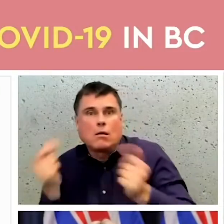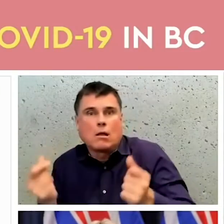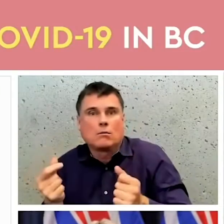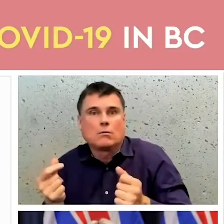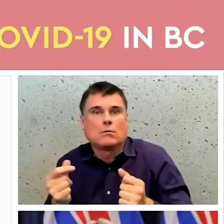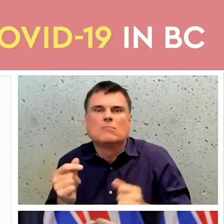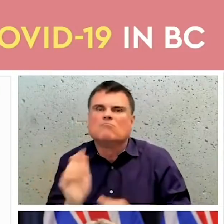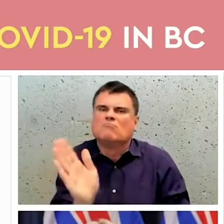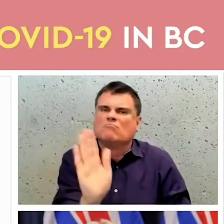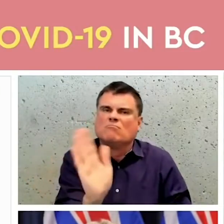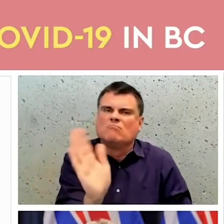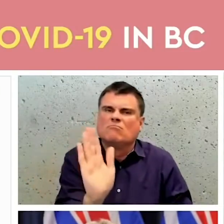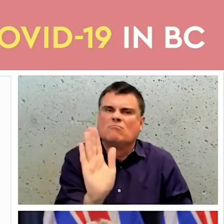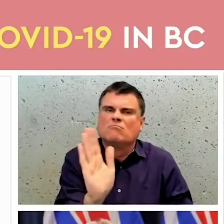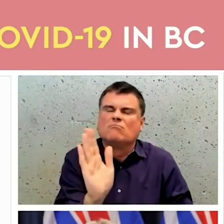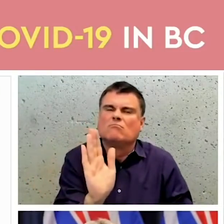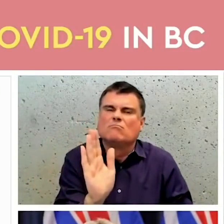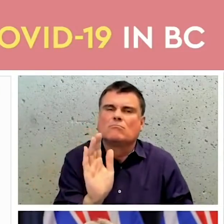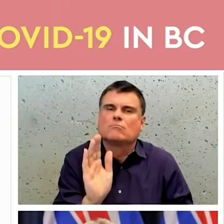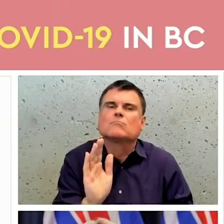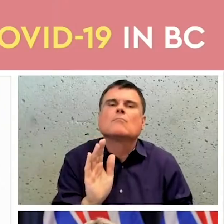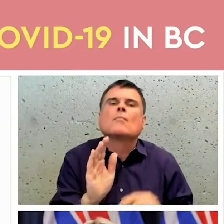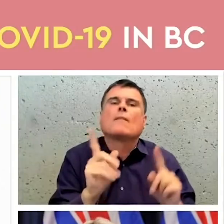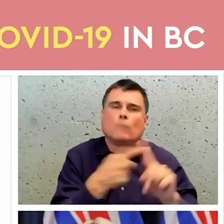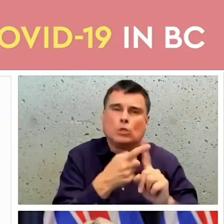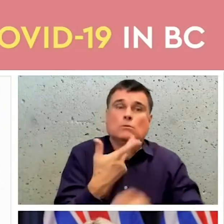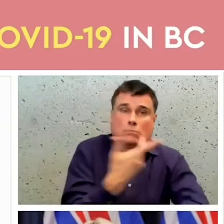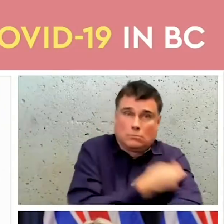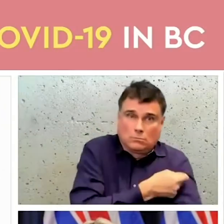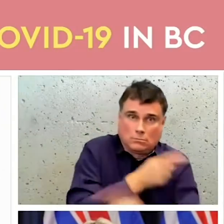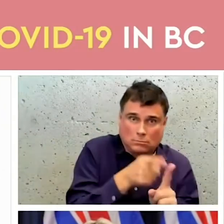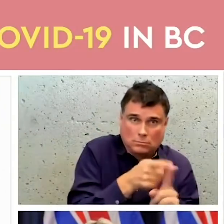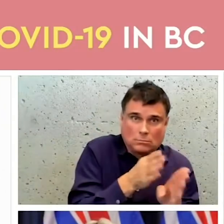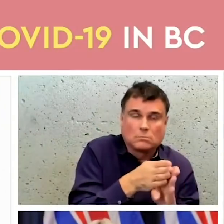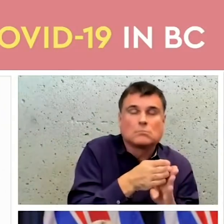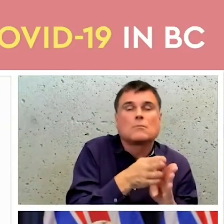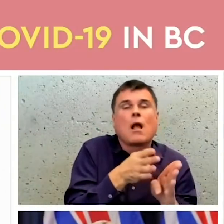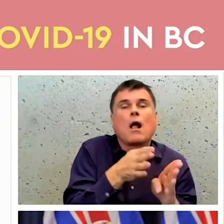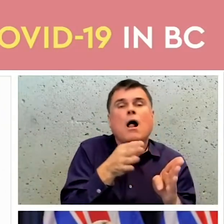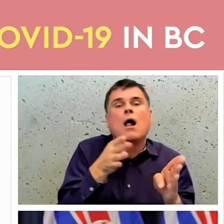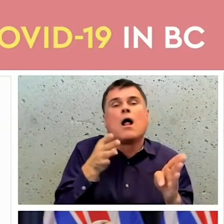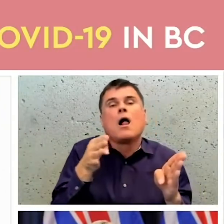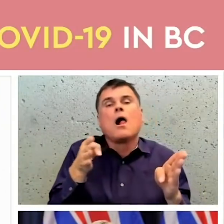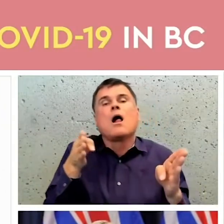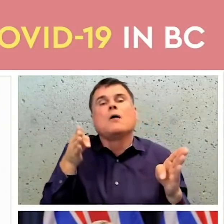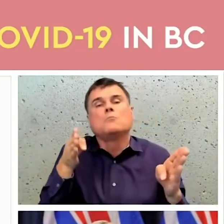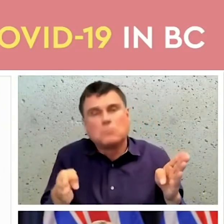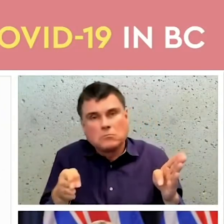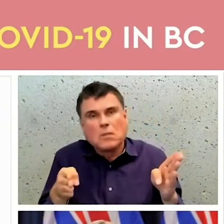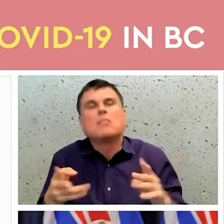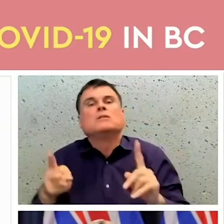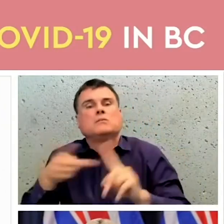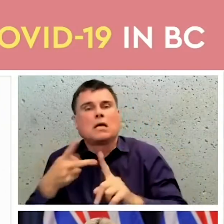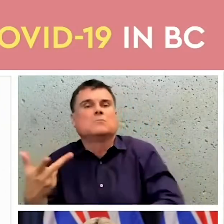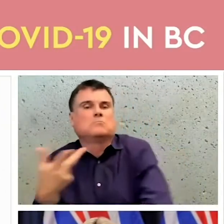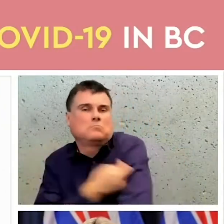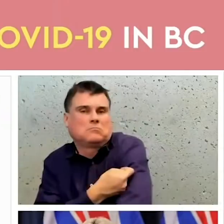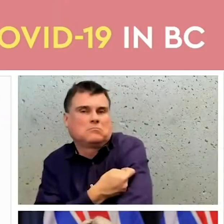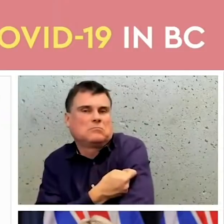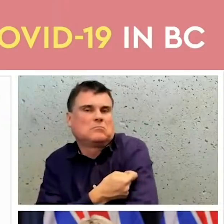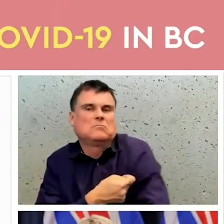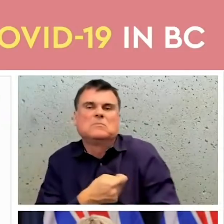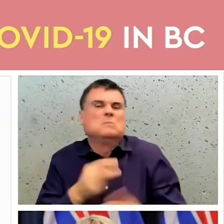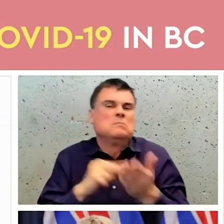to delay either one vaccine, whether it's influenza or the Pfizer the pediatric vaccine, the COVID